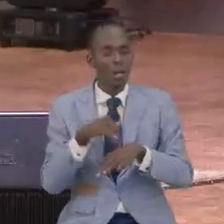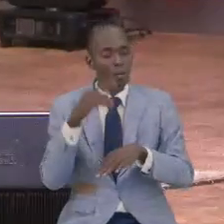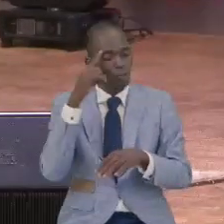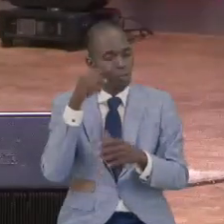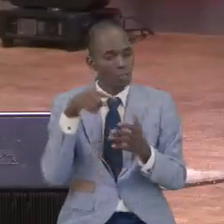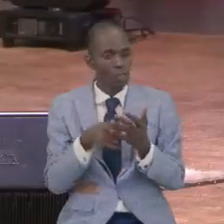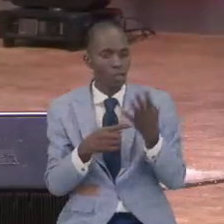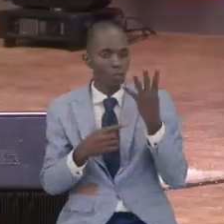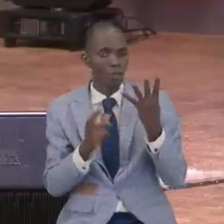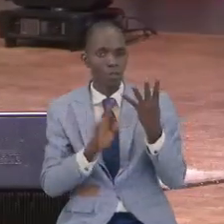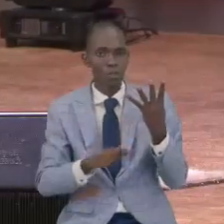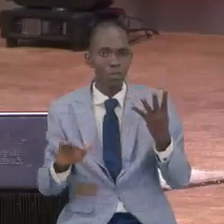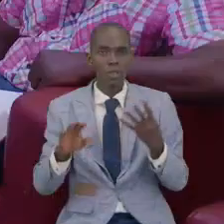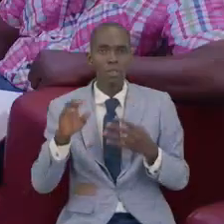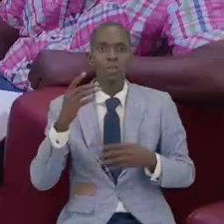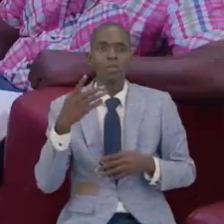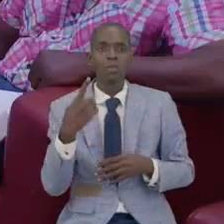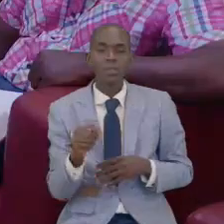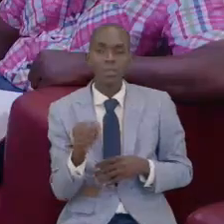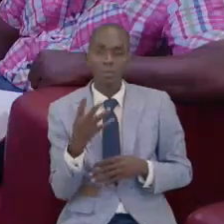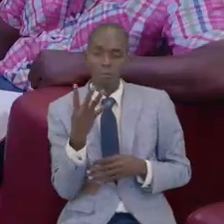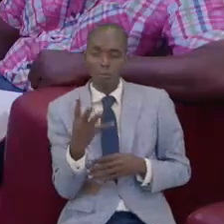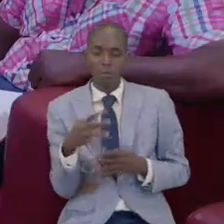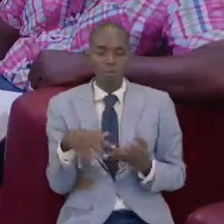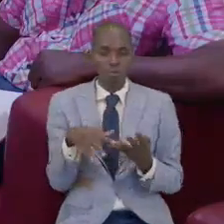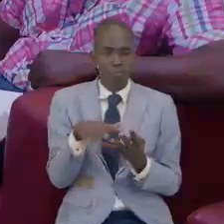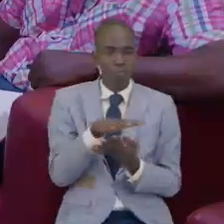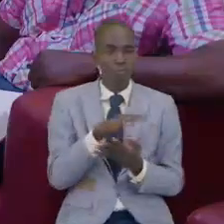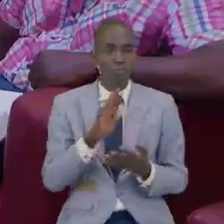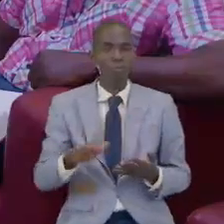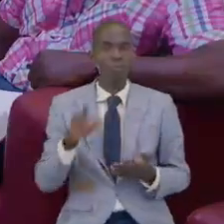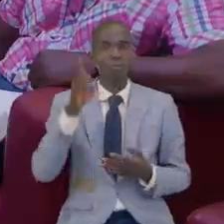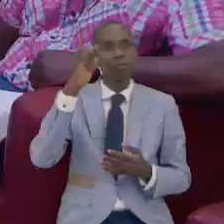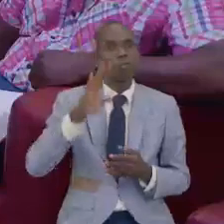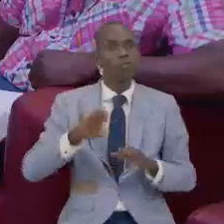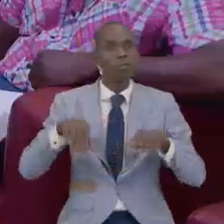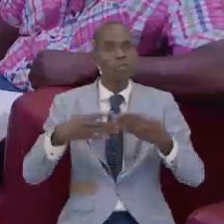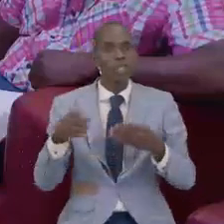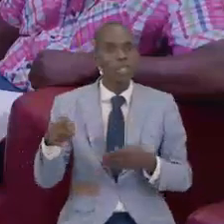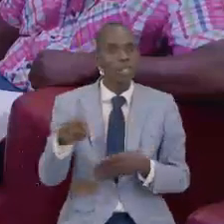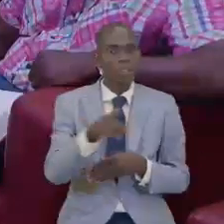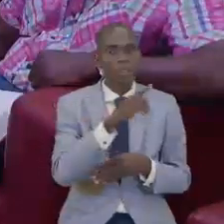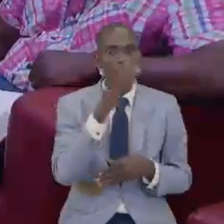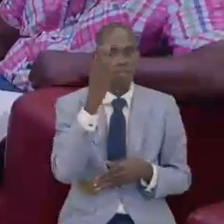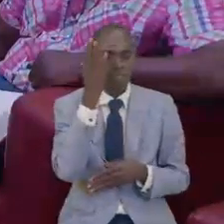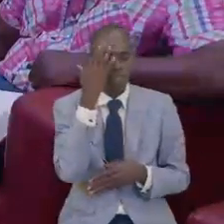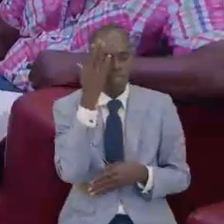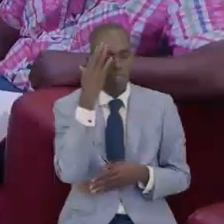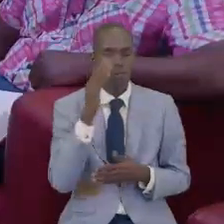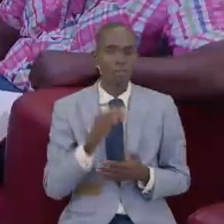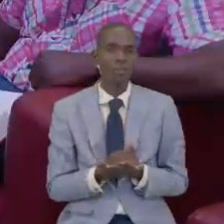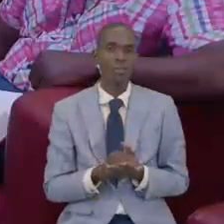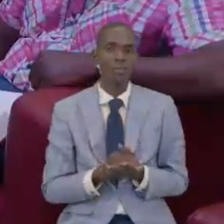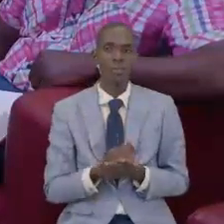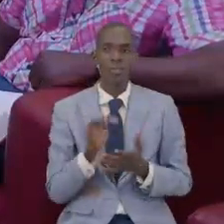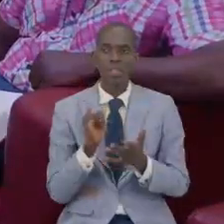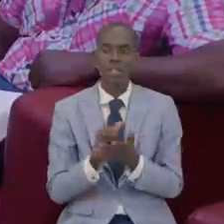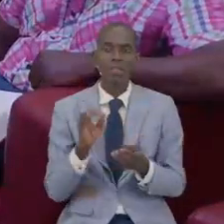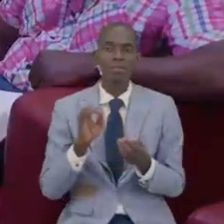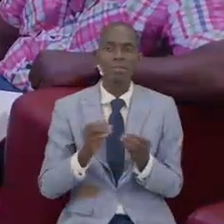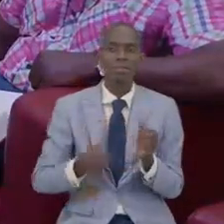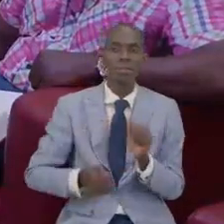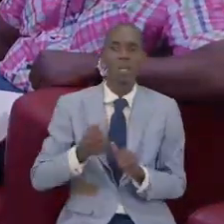Daniel, Shadrach, Meshach, and Abednego, God gave them knowledge. That's higher